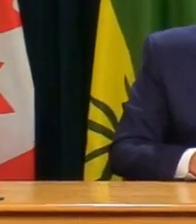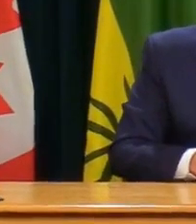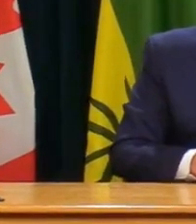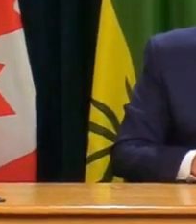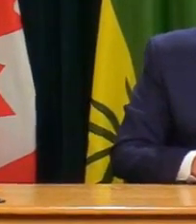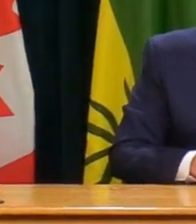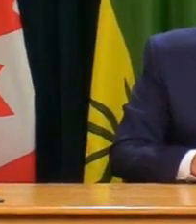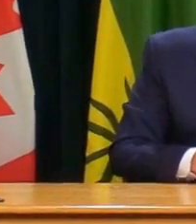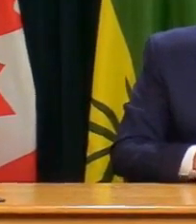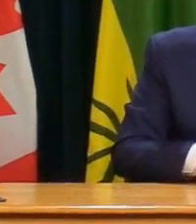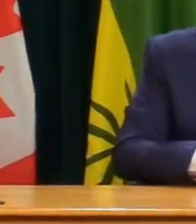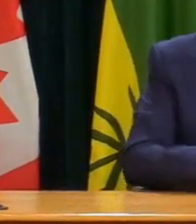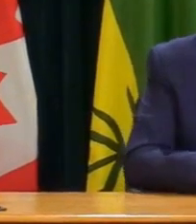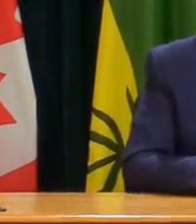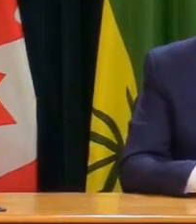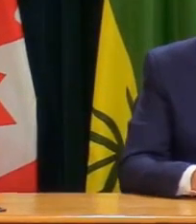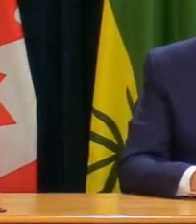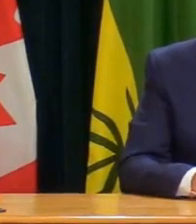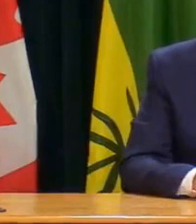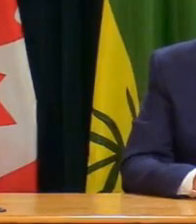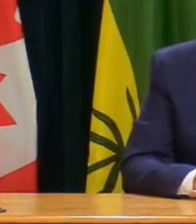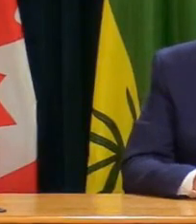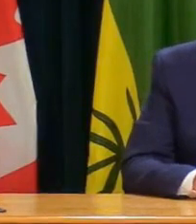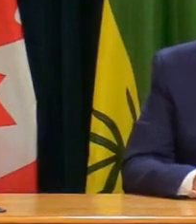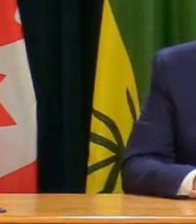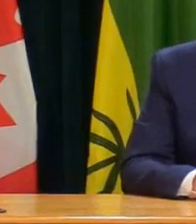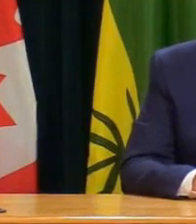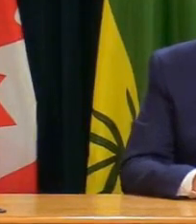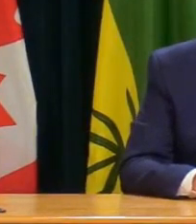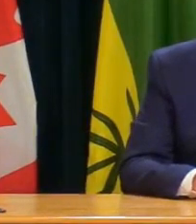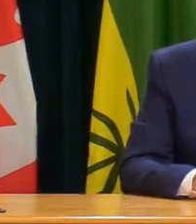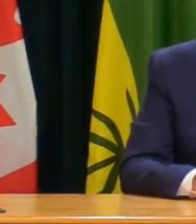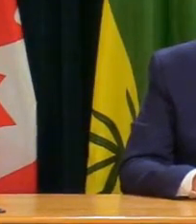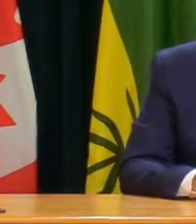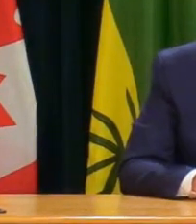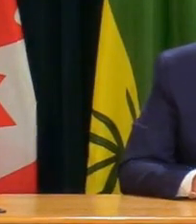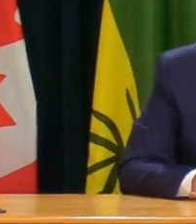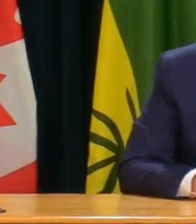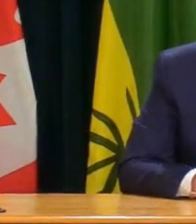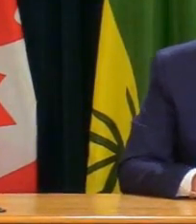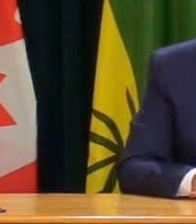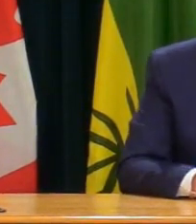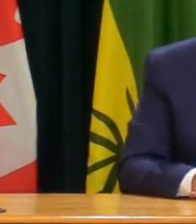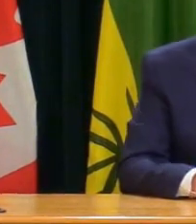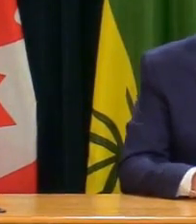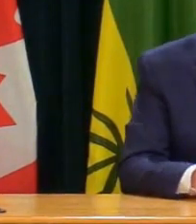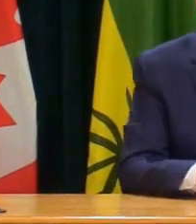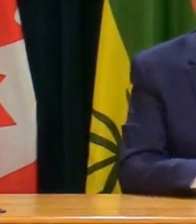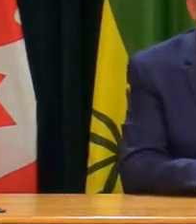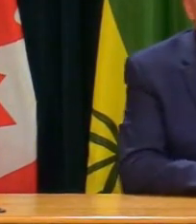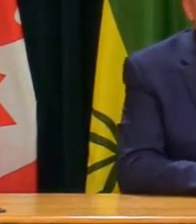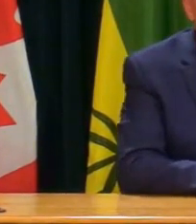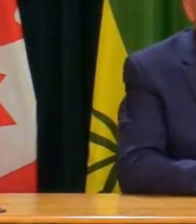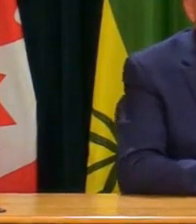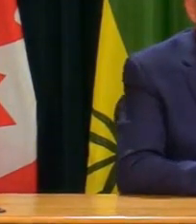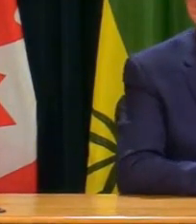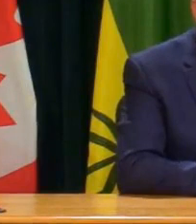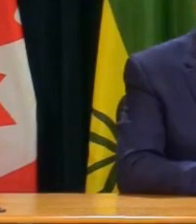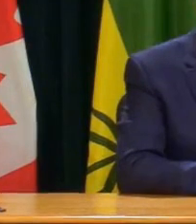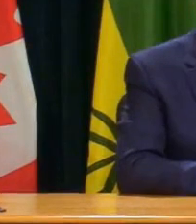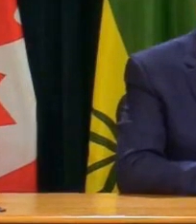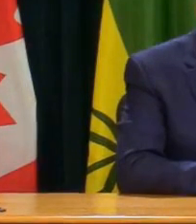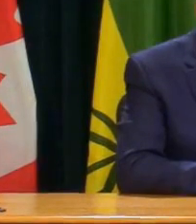recognizing, essential workers and healthcare, but others, and also school and daycare staff, because